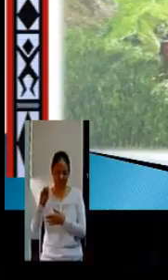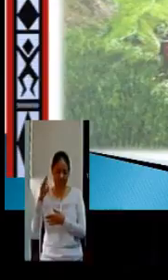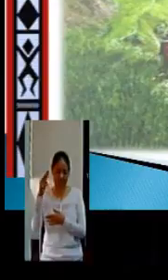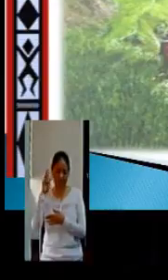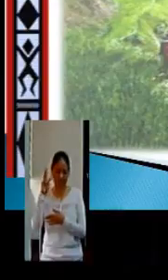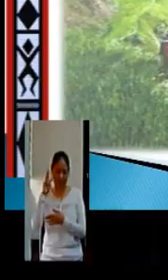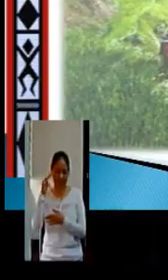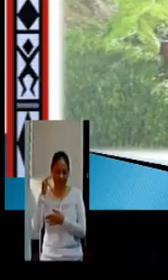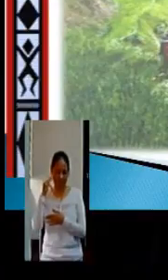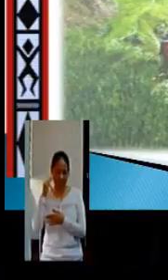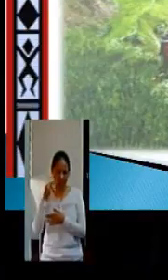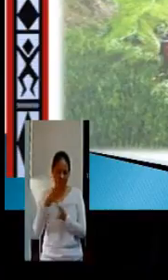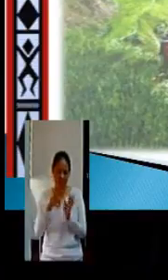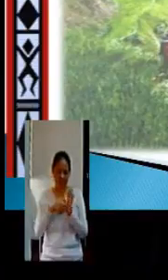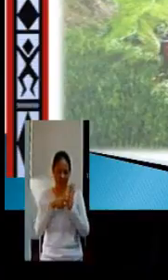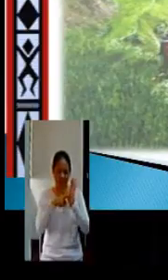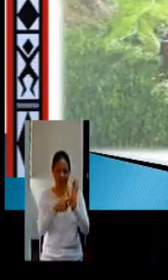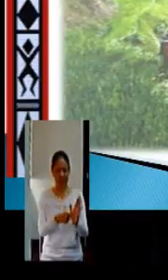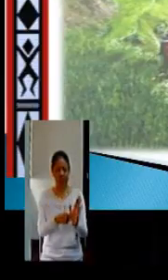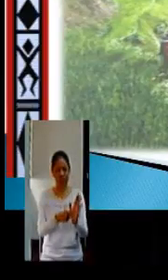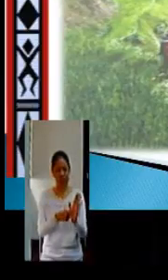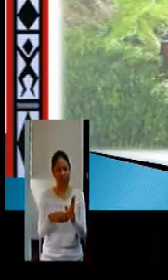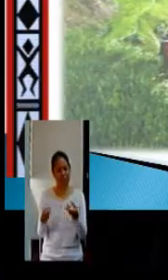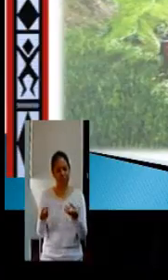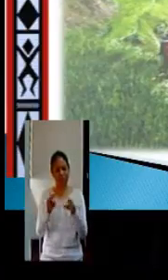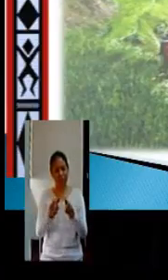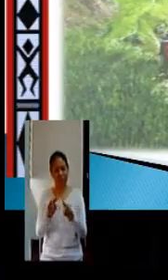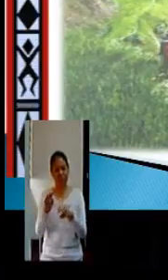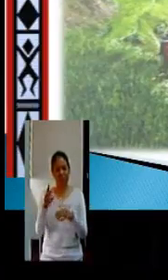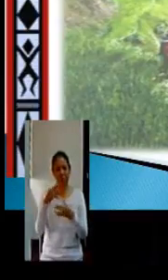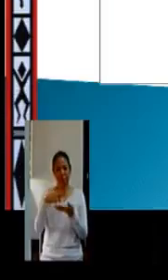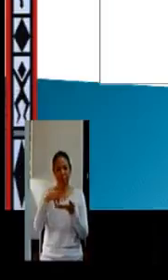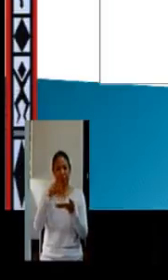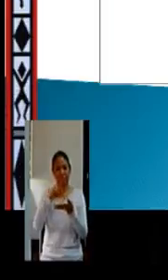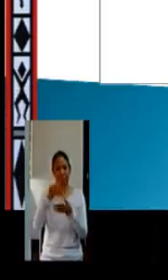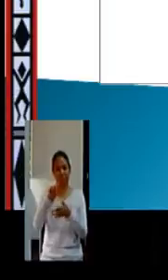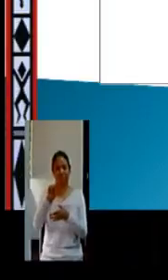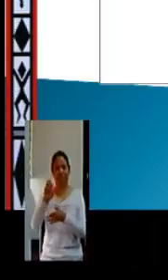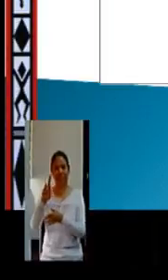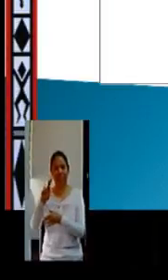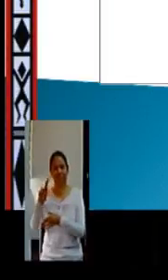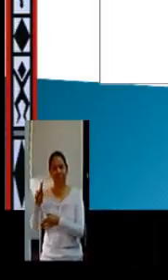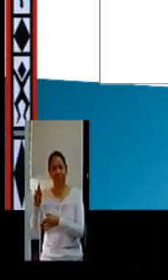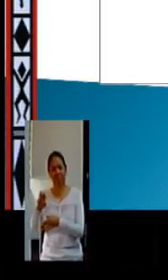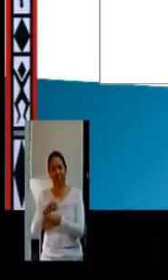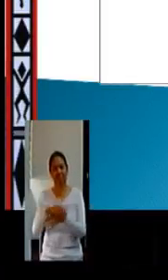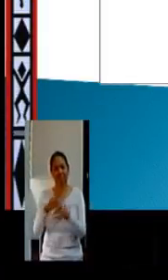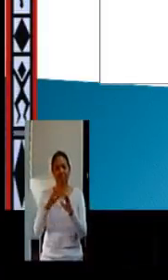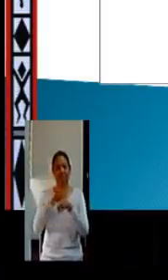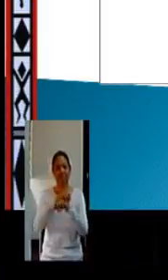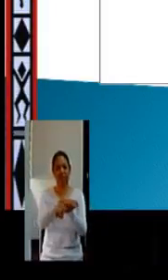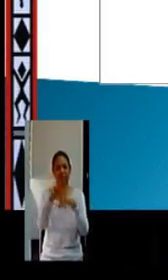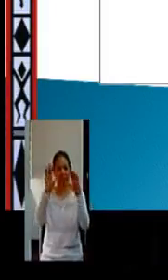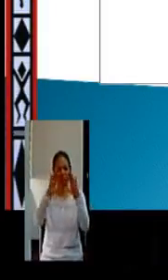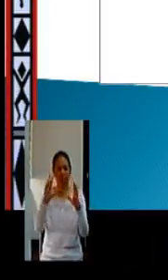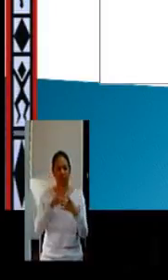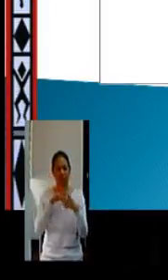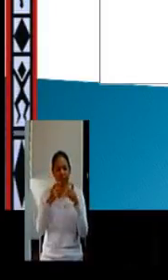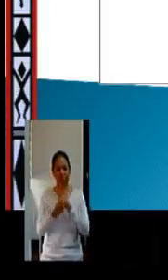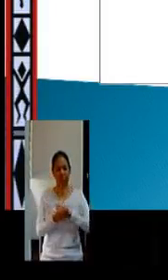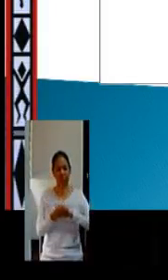terraces, particularly on the effect of climate change. Next slide, please. So, our province, the province